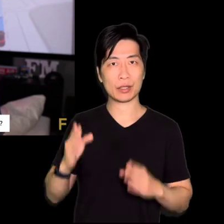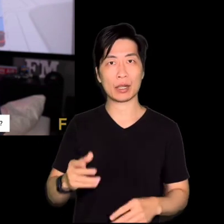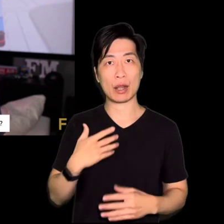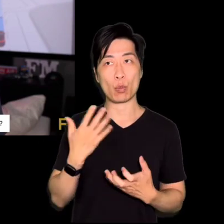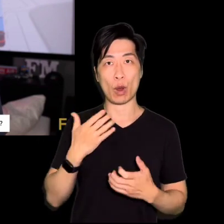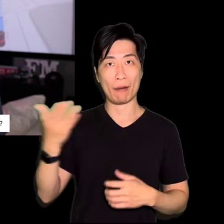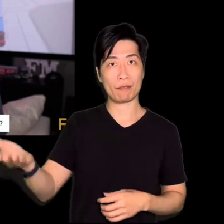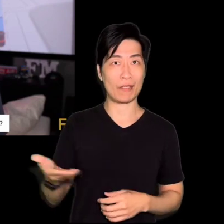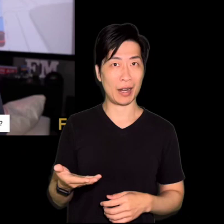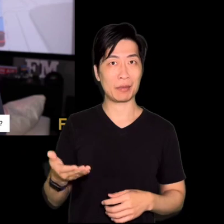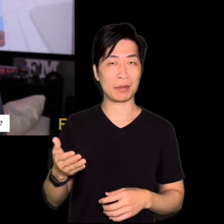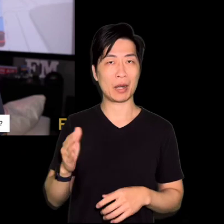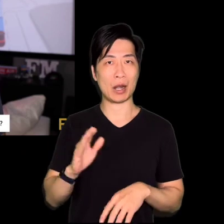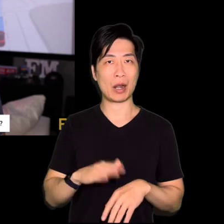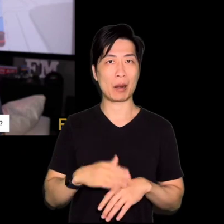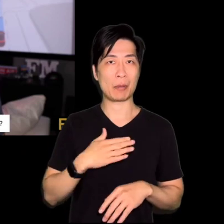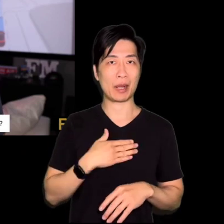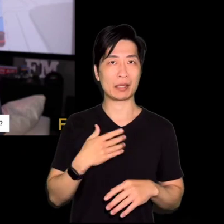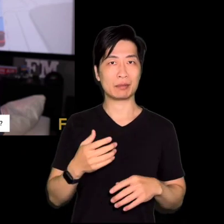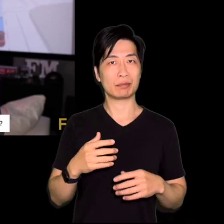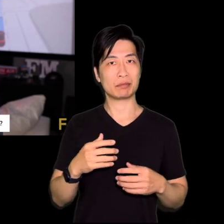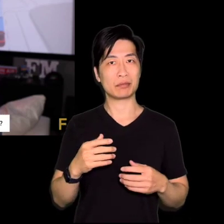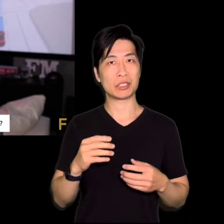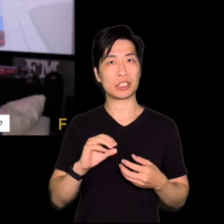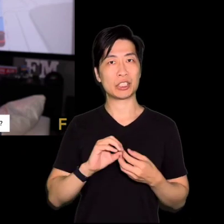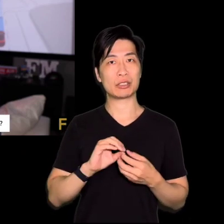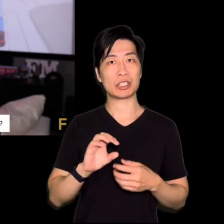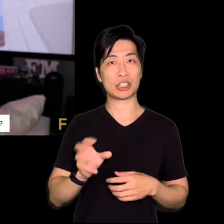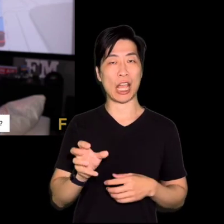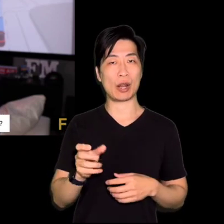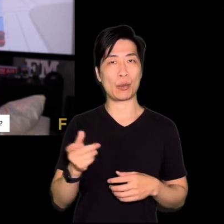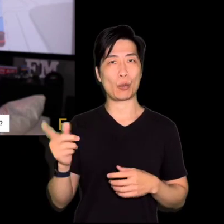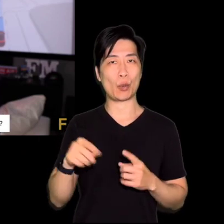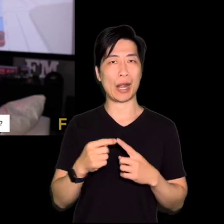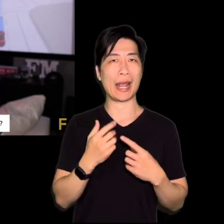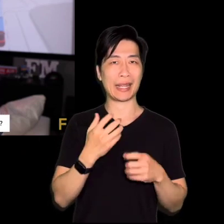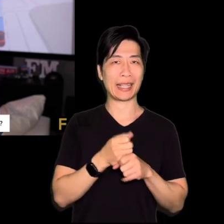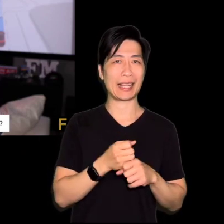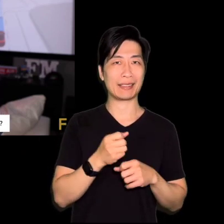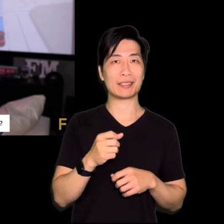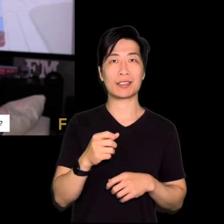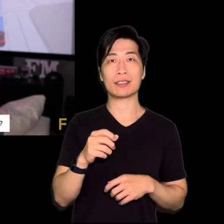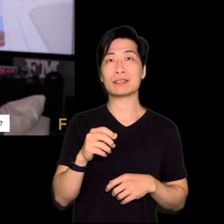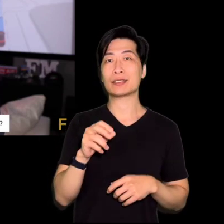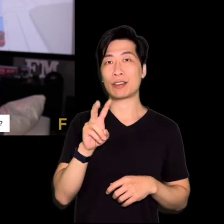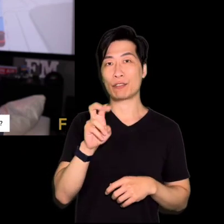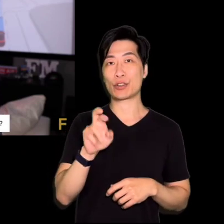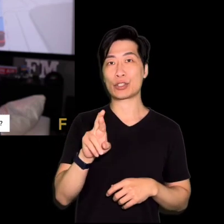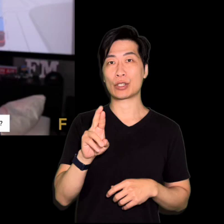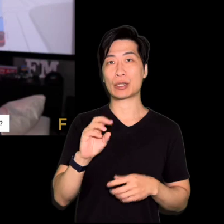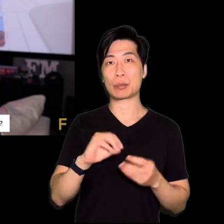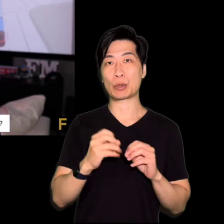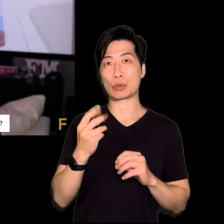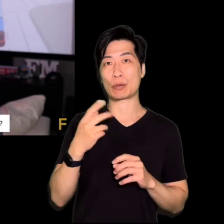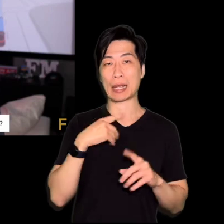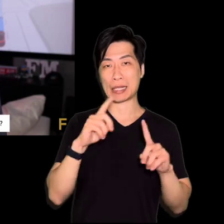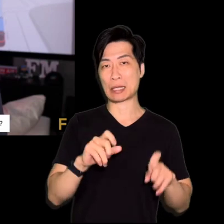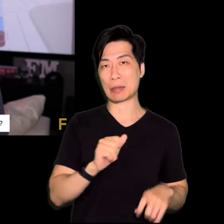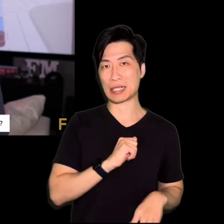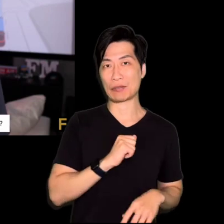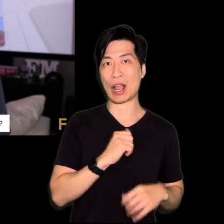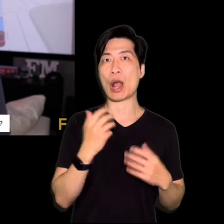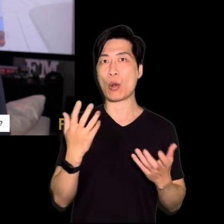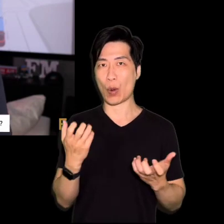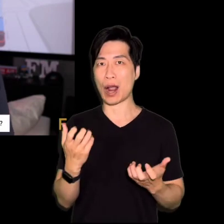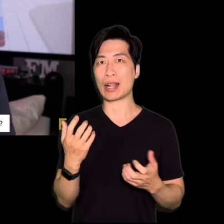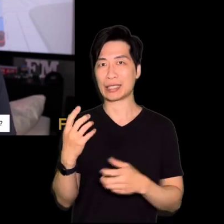intelligence expert. I would love to invite him on my channel once I have the hardware and software on my hands. So once I get version 12 and I test it for